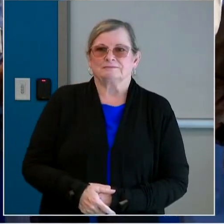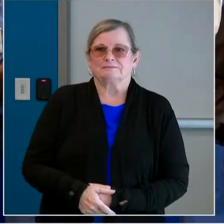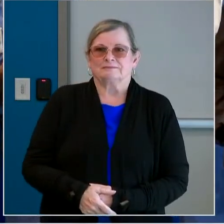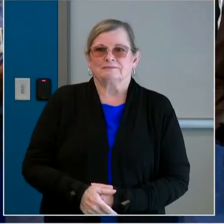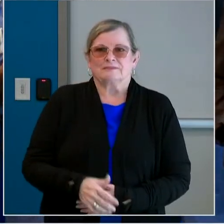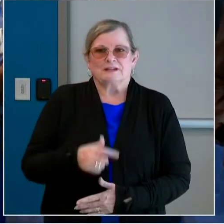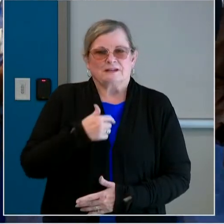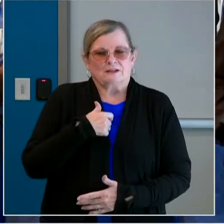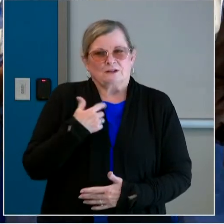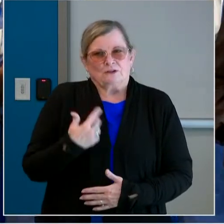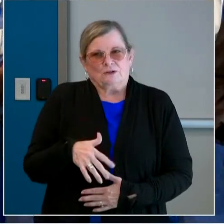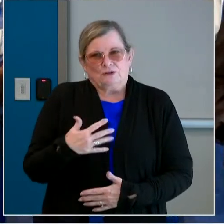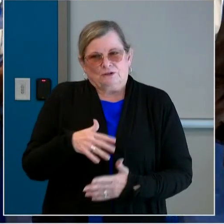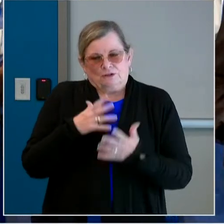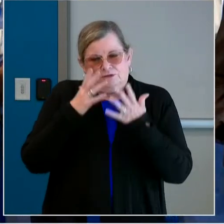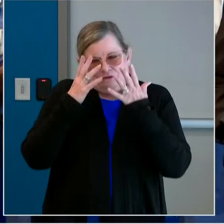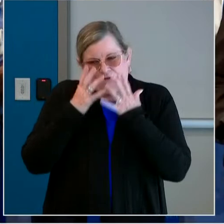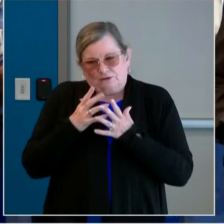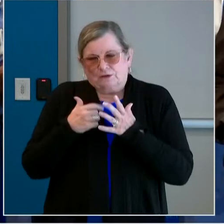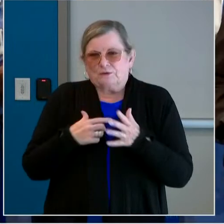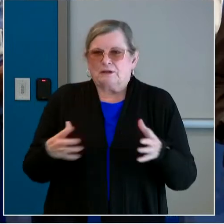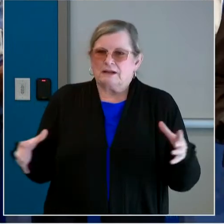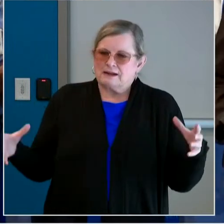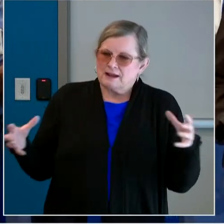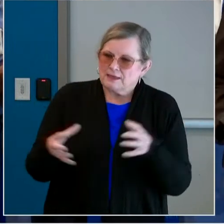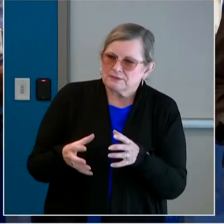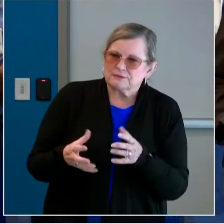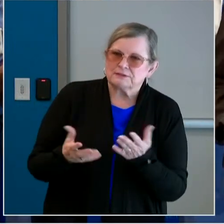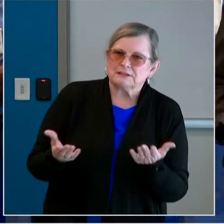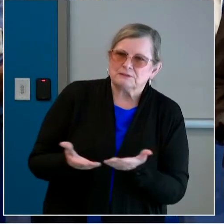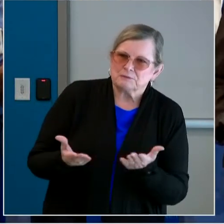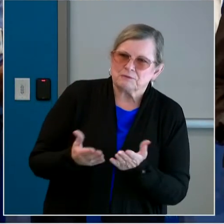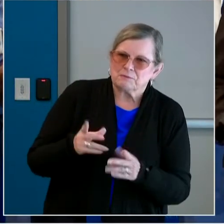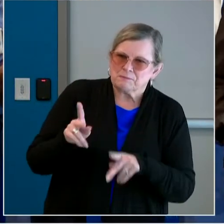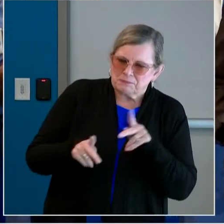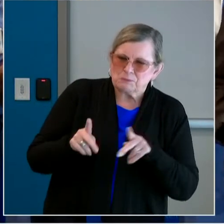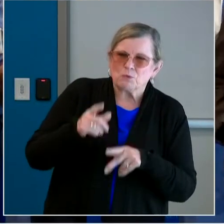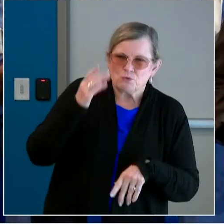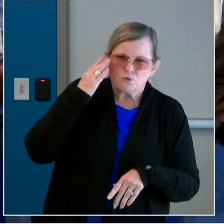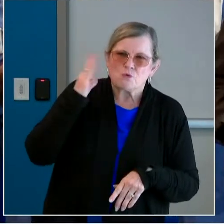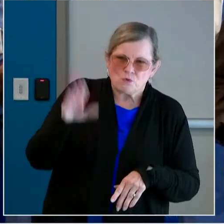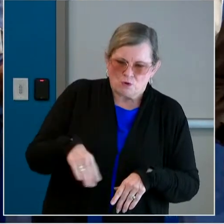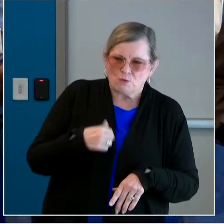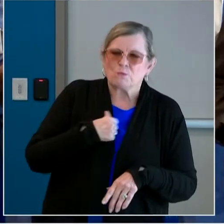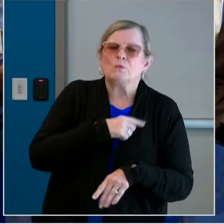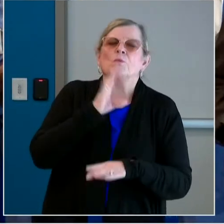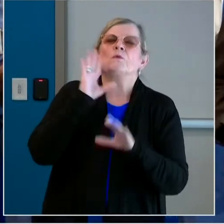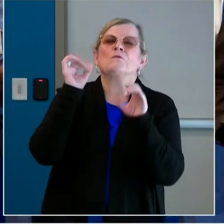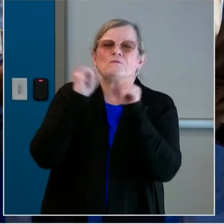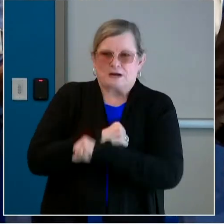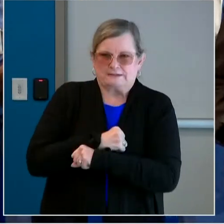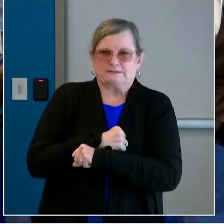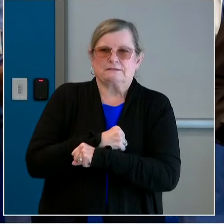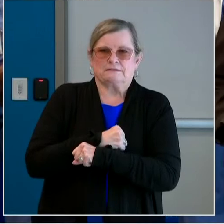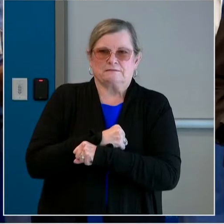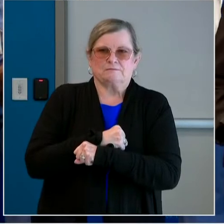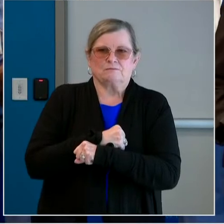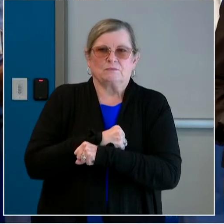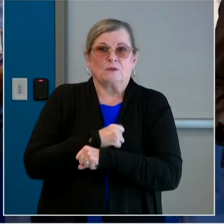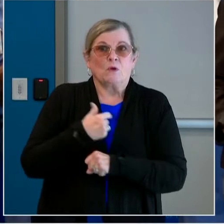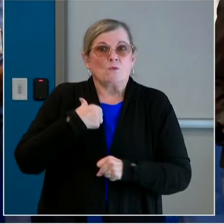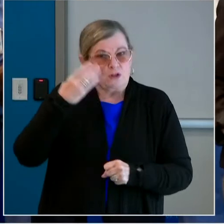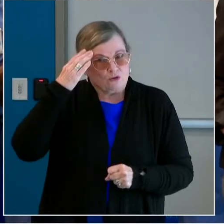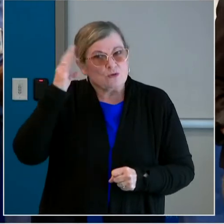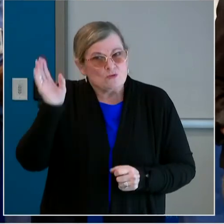that we're gathered for this reason. But what folks have to know is that we're going to fight. Because what we know is that the ruling that we expect